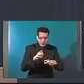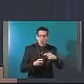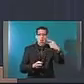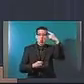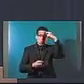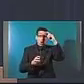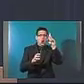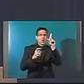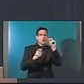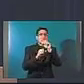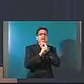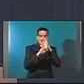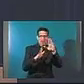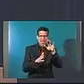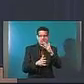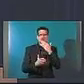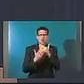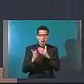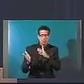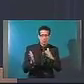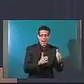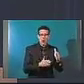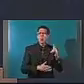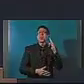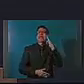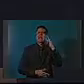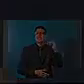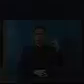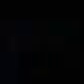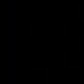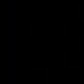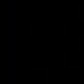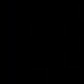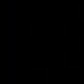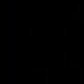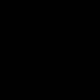plan. Well, Californians don't think the state's budget mess is any Tea Party.